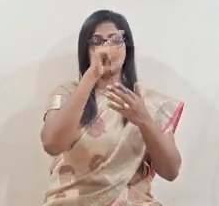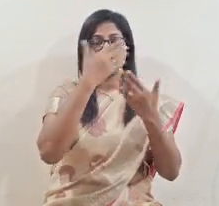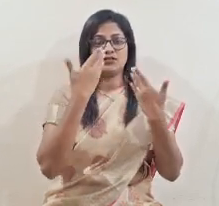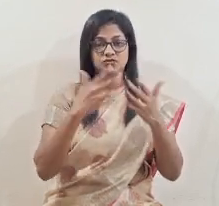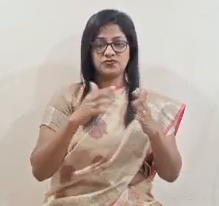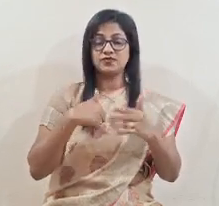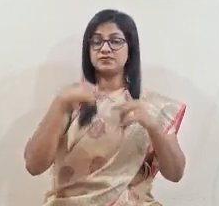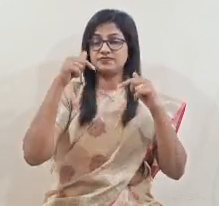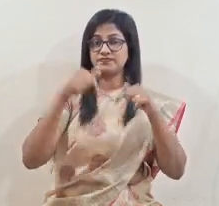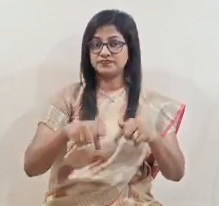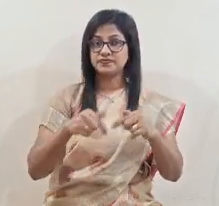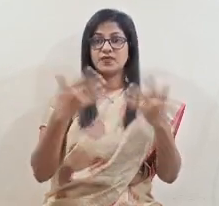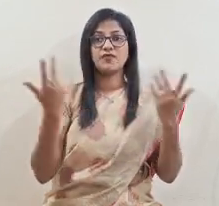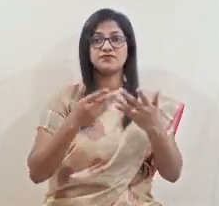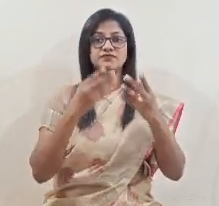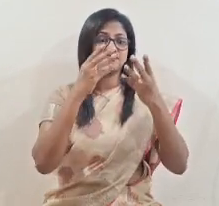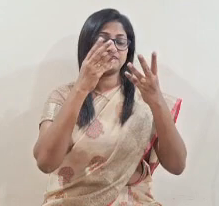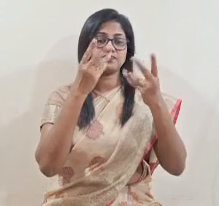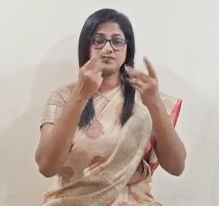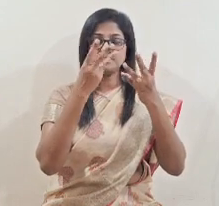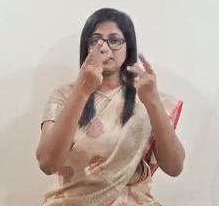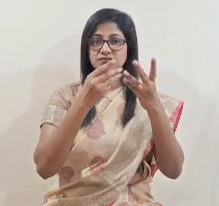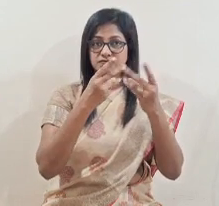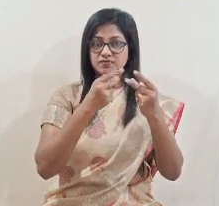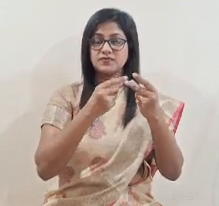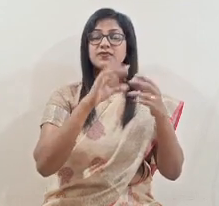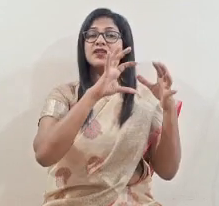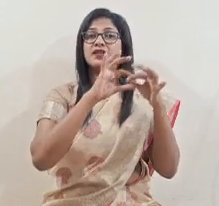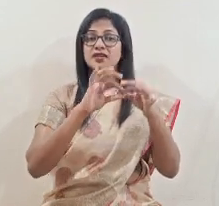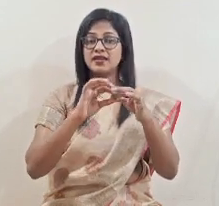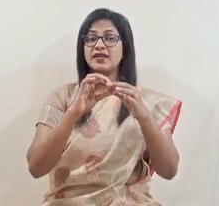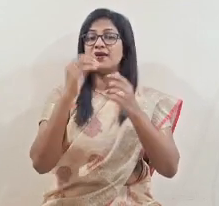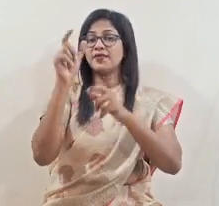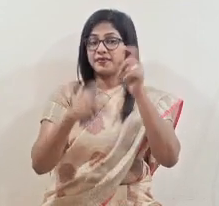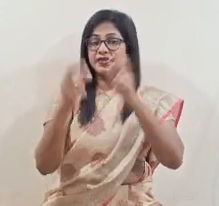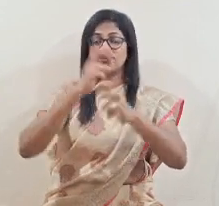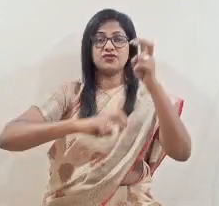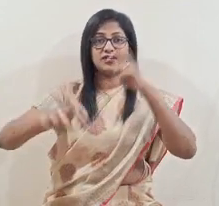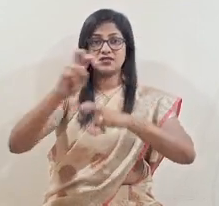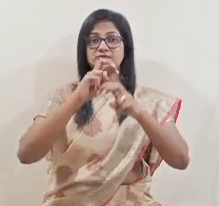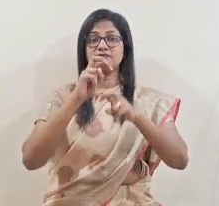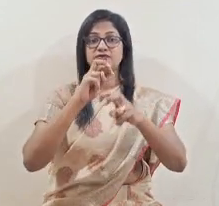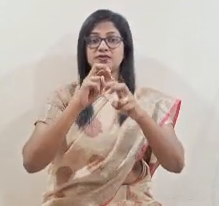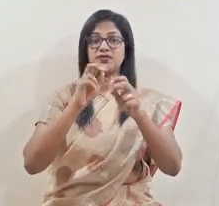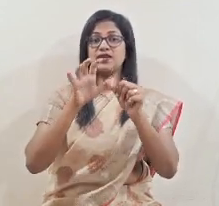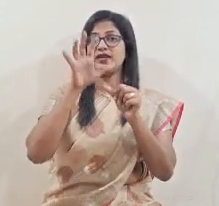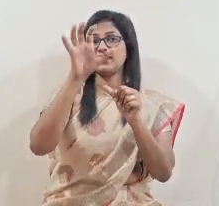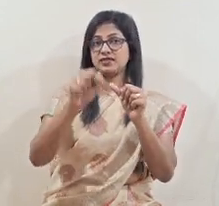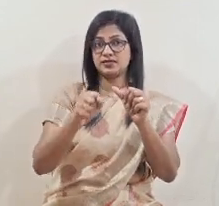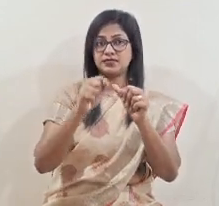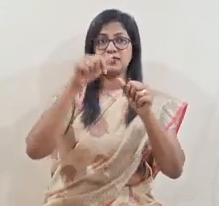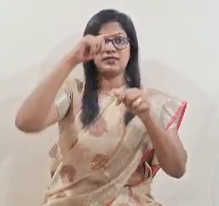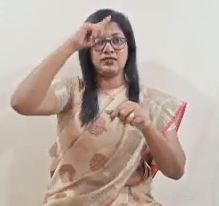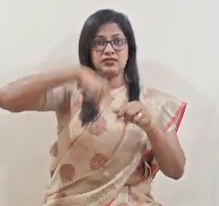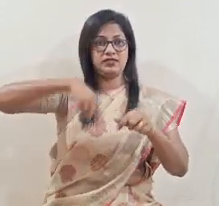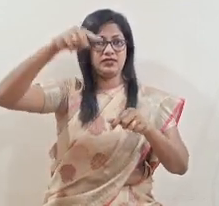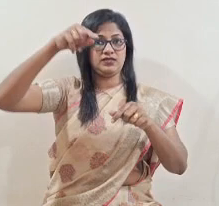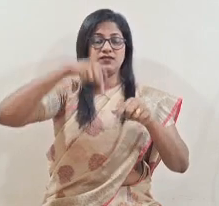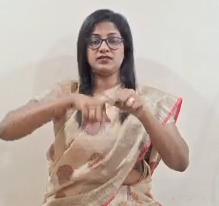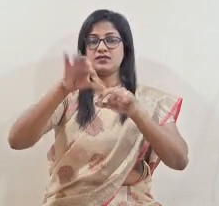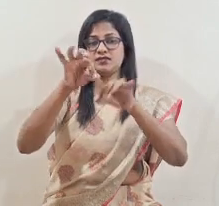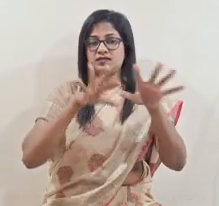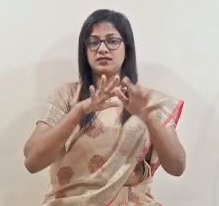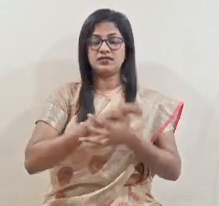I'm here to present my work on parameters of assessing public transport accessibility for Indian cities.